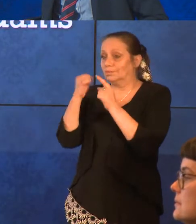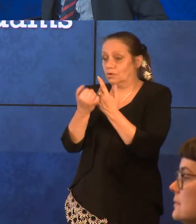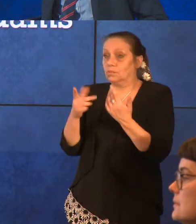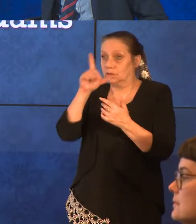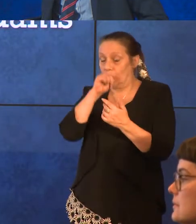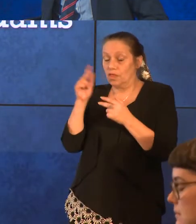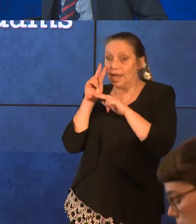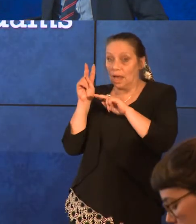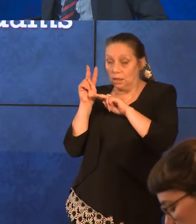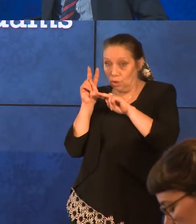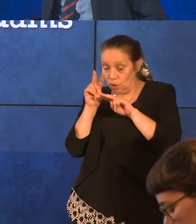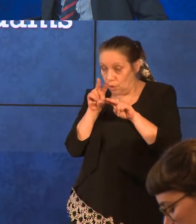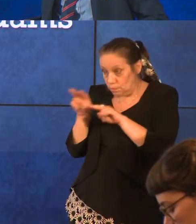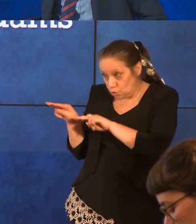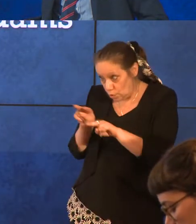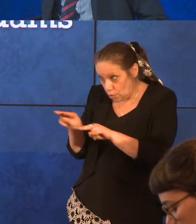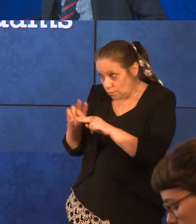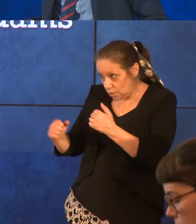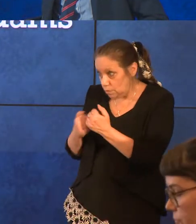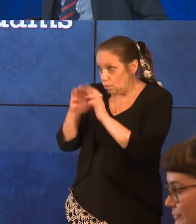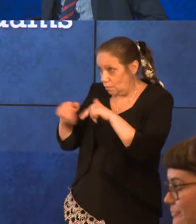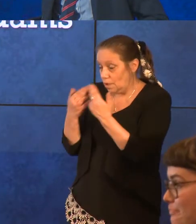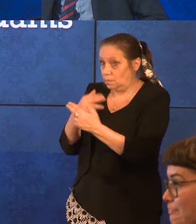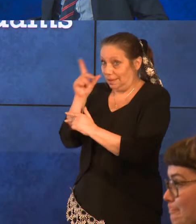to observe and support the family.